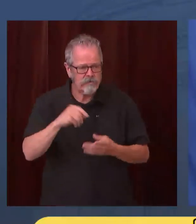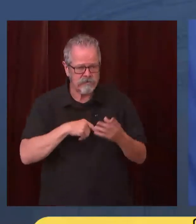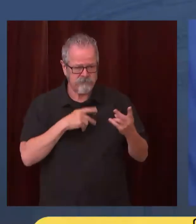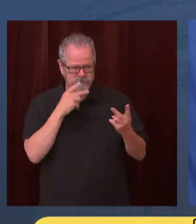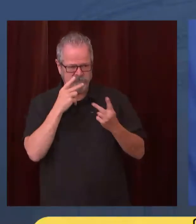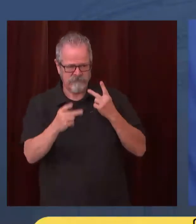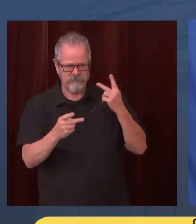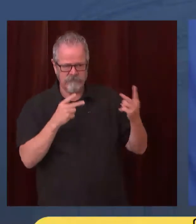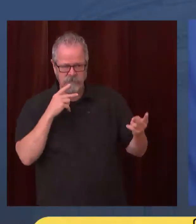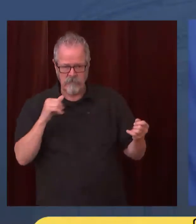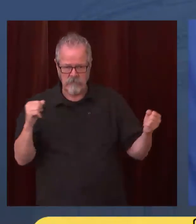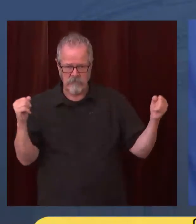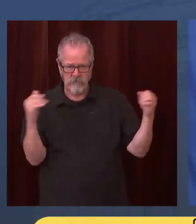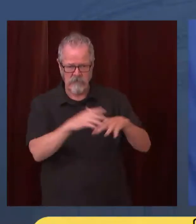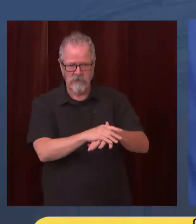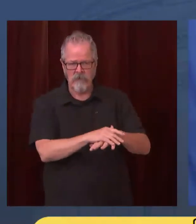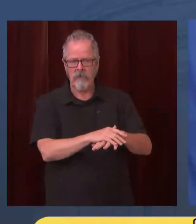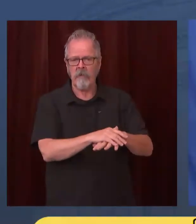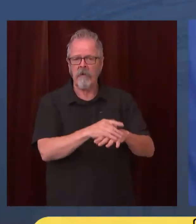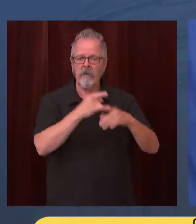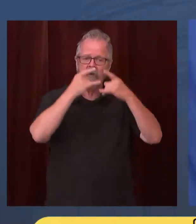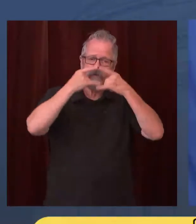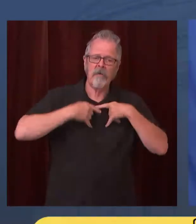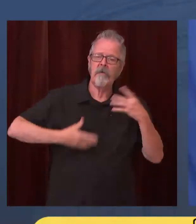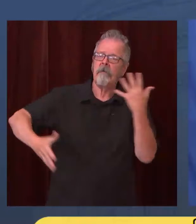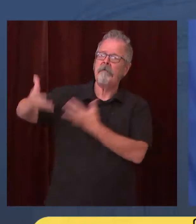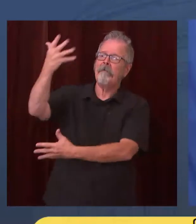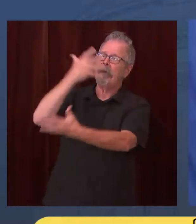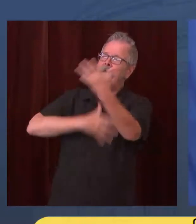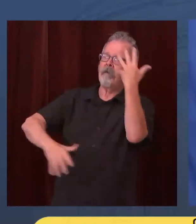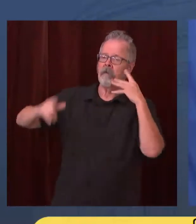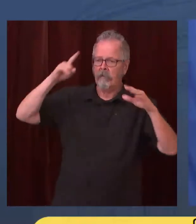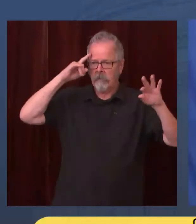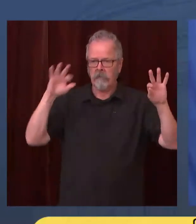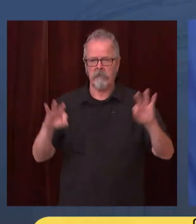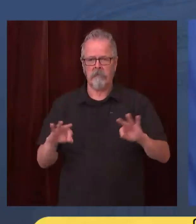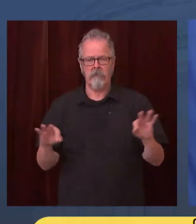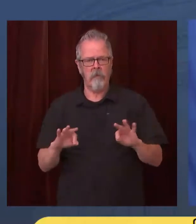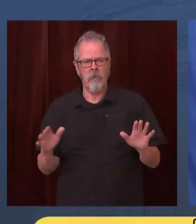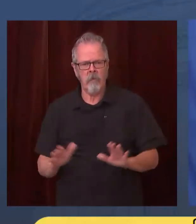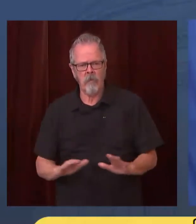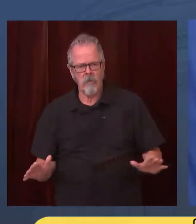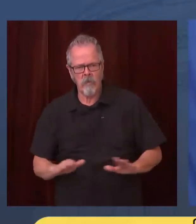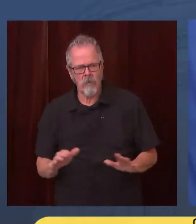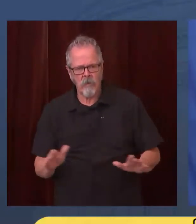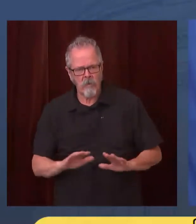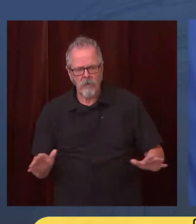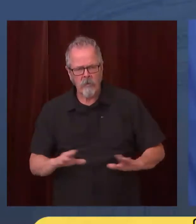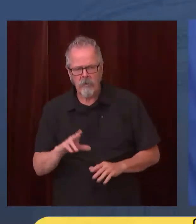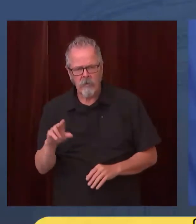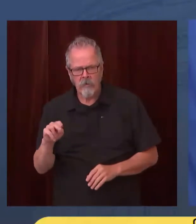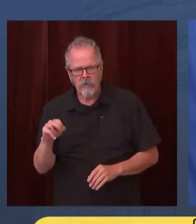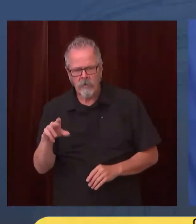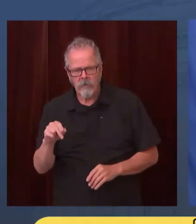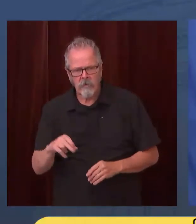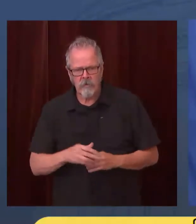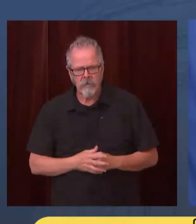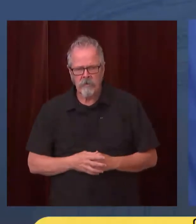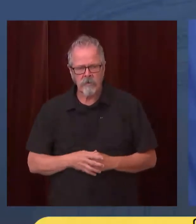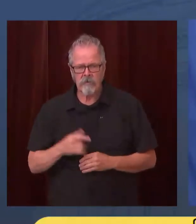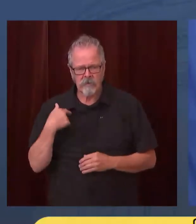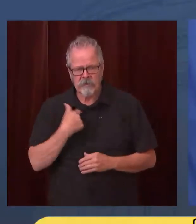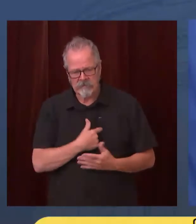masks. Though not required, we strongly recommend that people wear masks anytime they're in a crowded